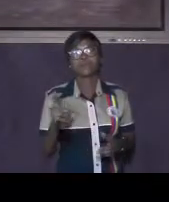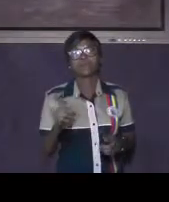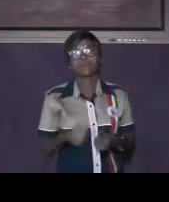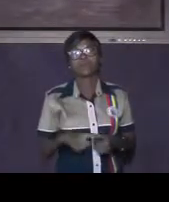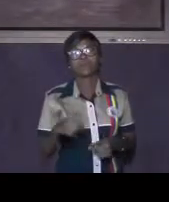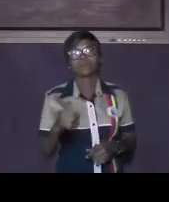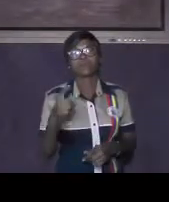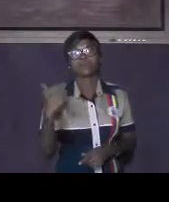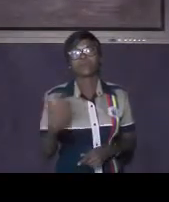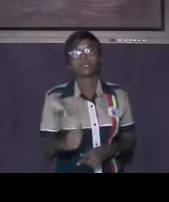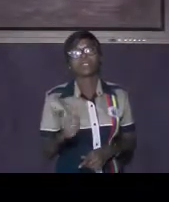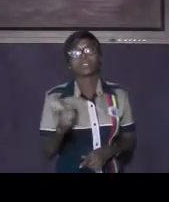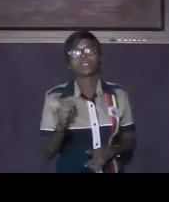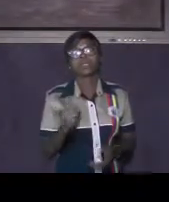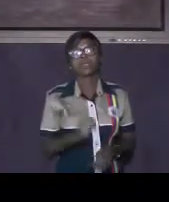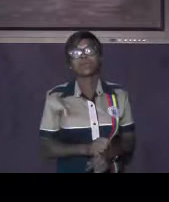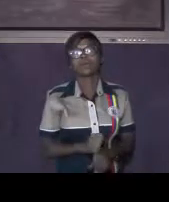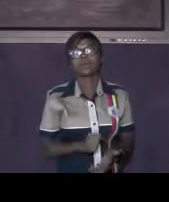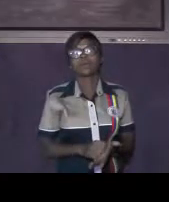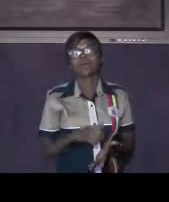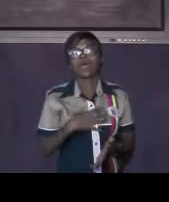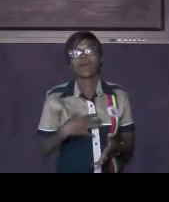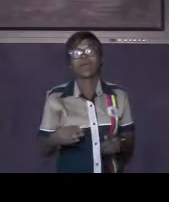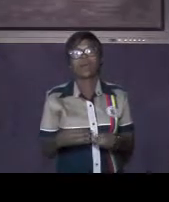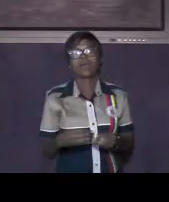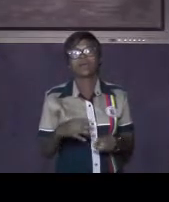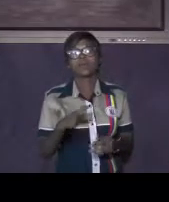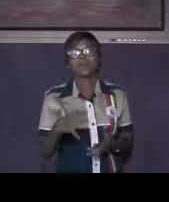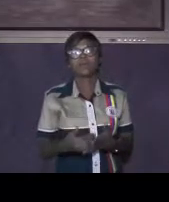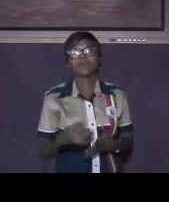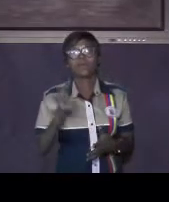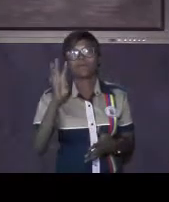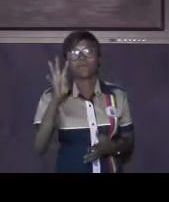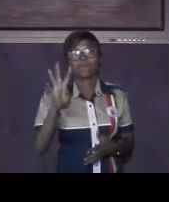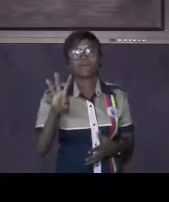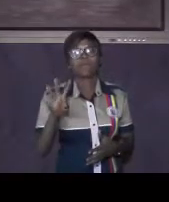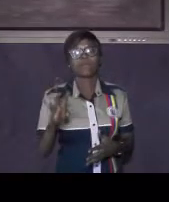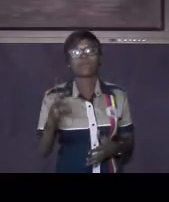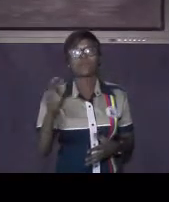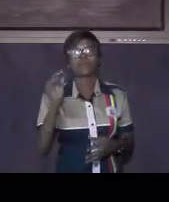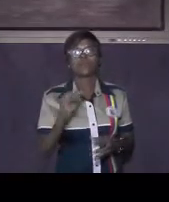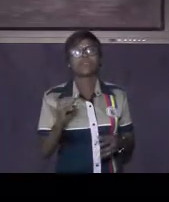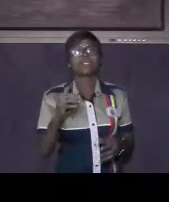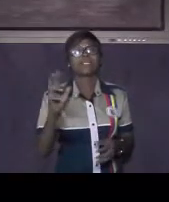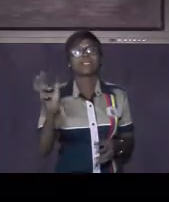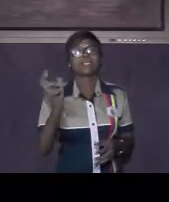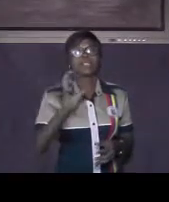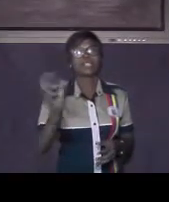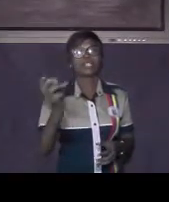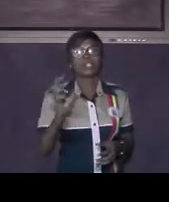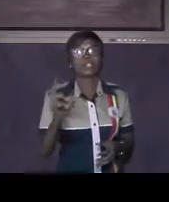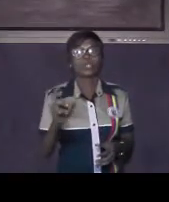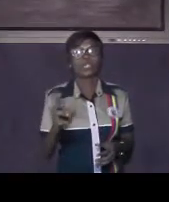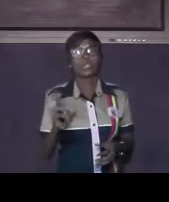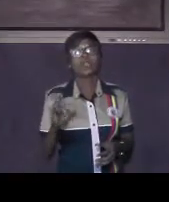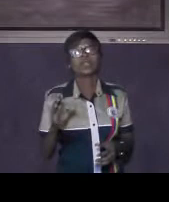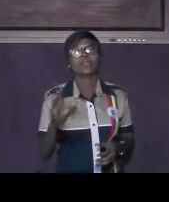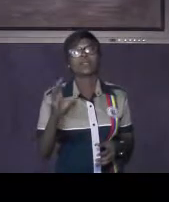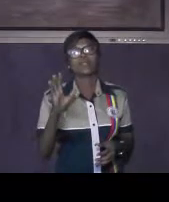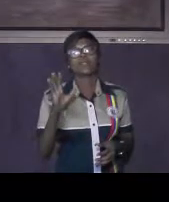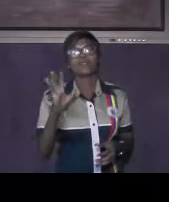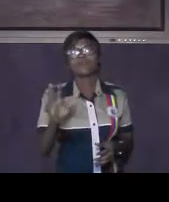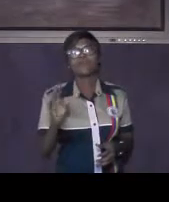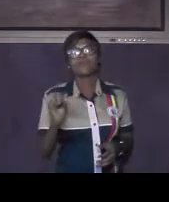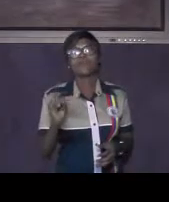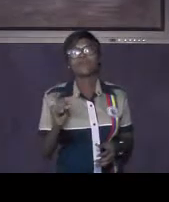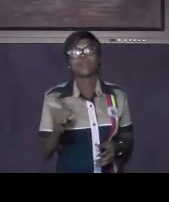35. Then I add all the zeros and I get 35, then 4 zeros. That is 350 square